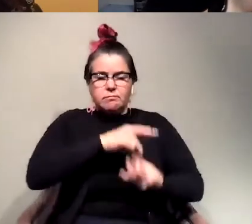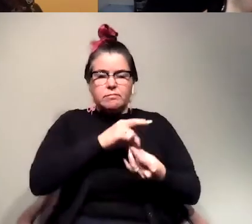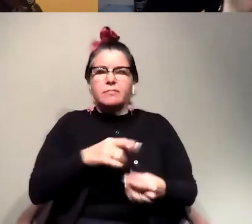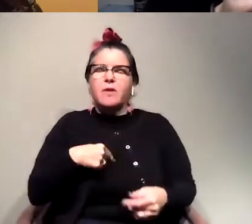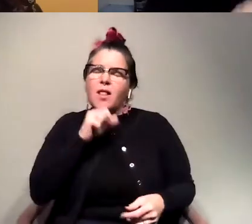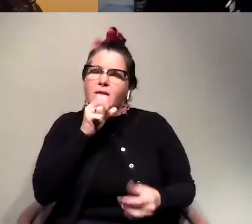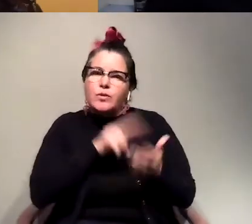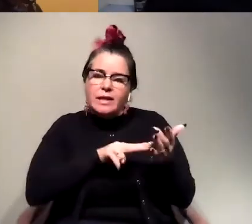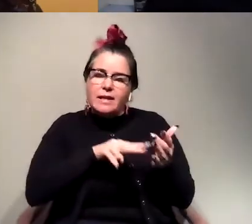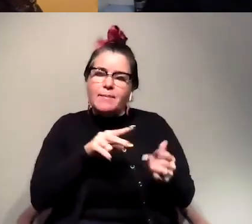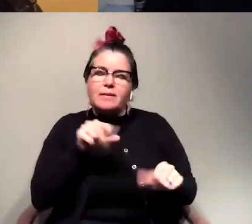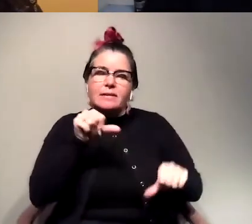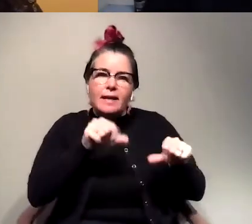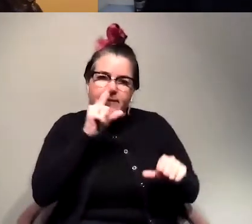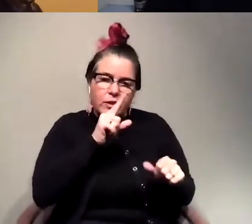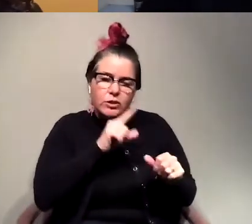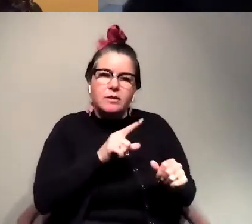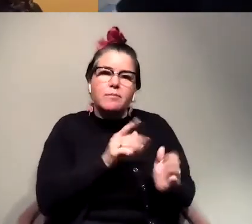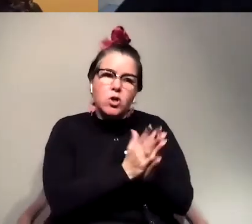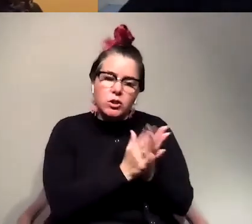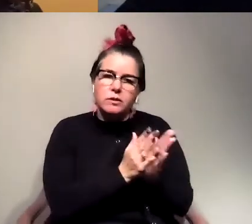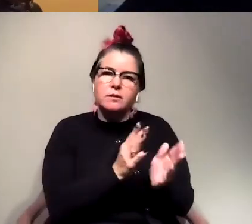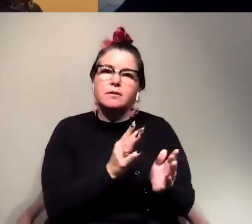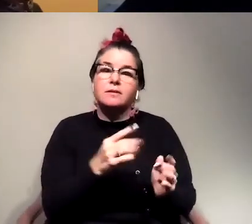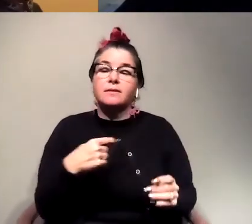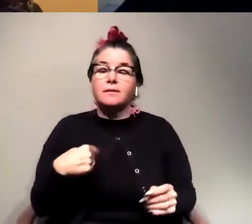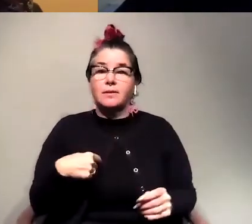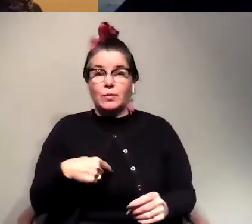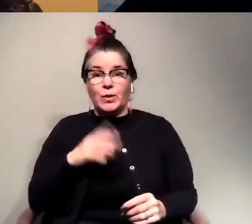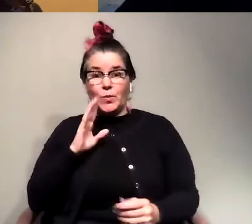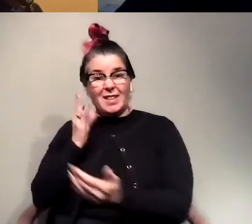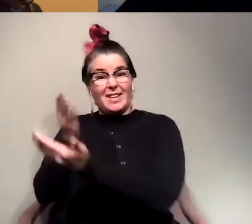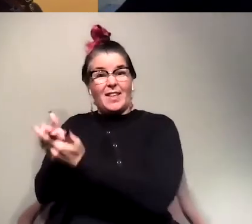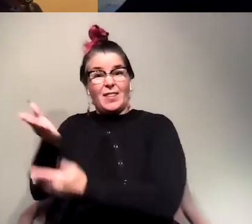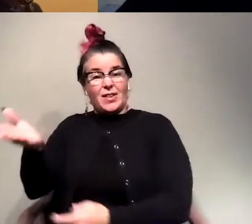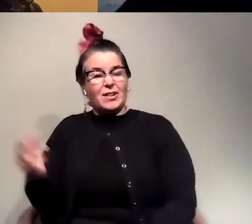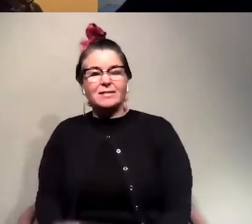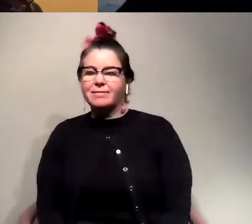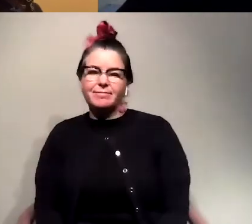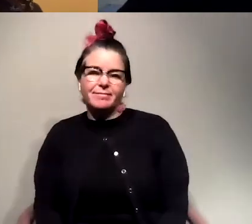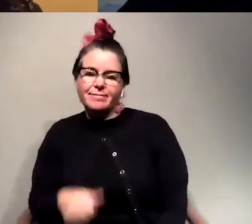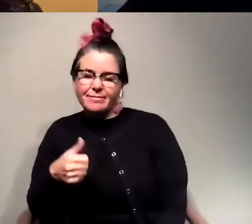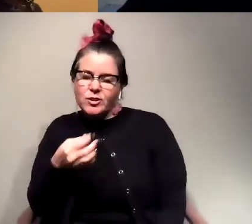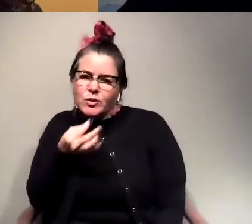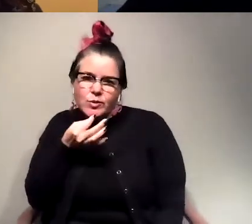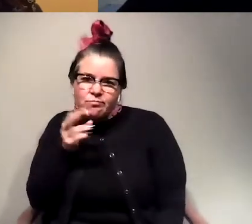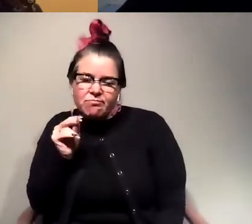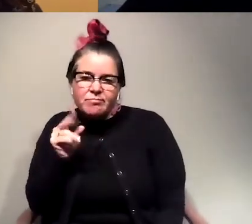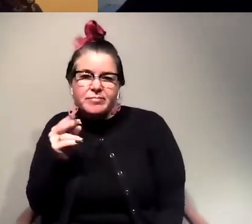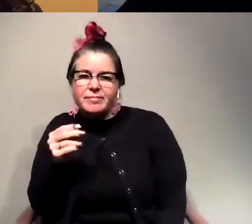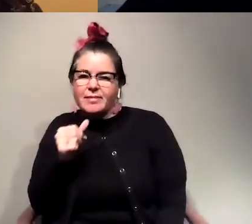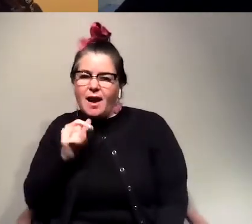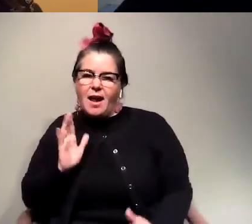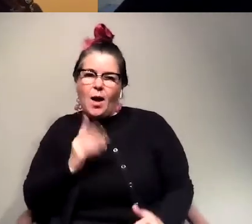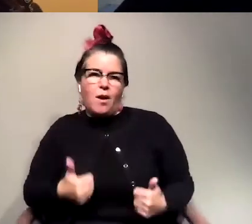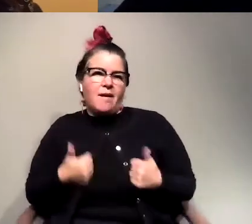science fiction. I don't think we're going to get there, at least not anytime soon, probably not in any of our